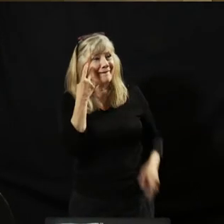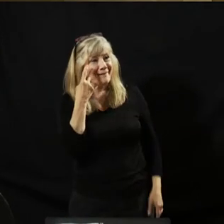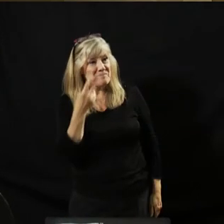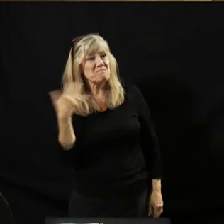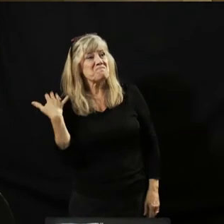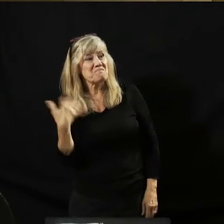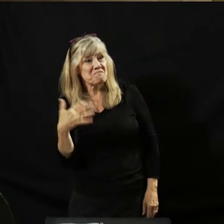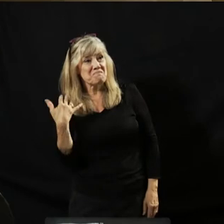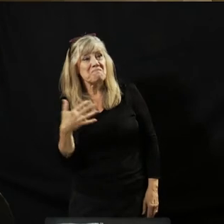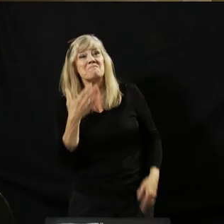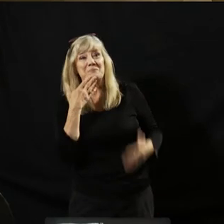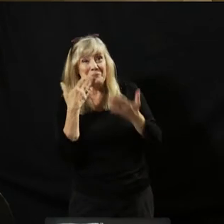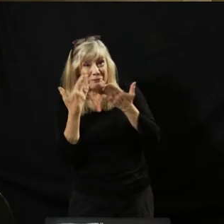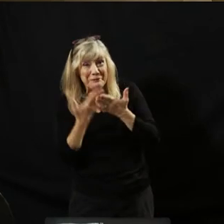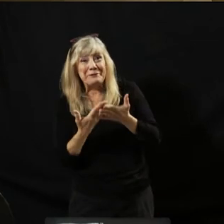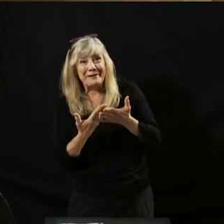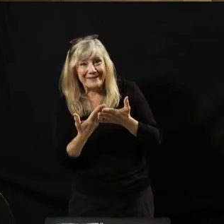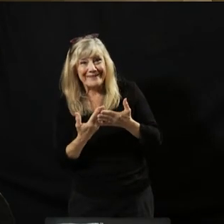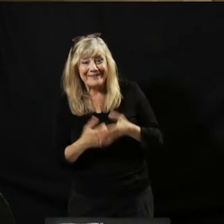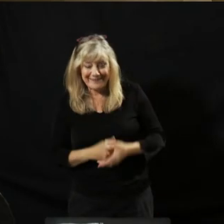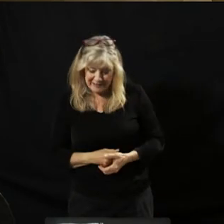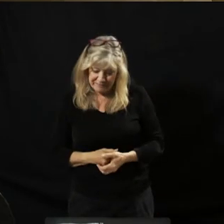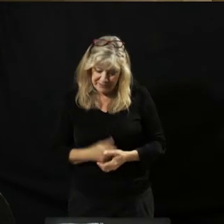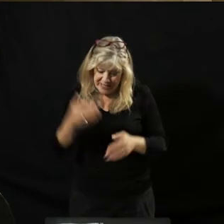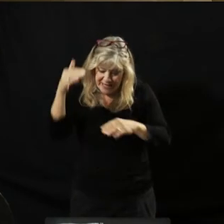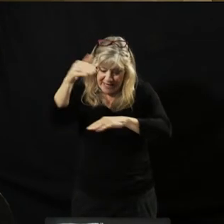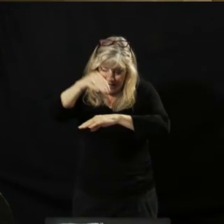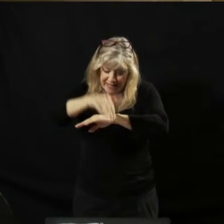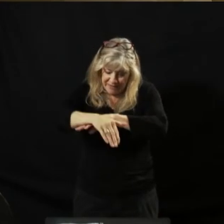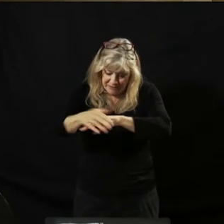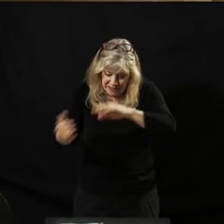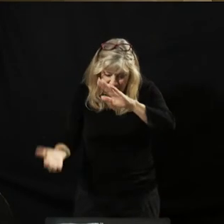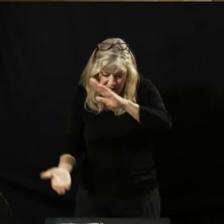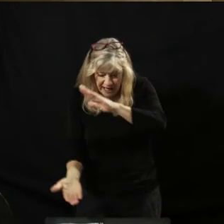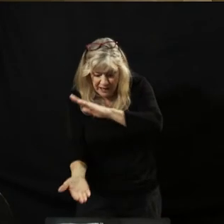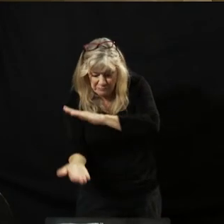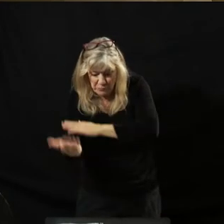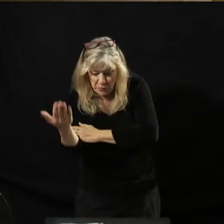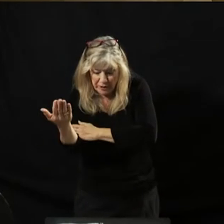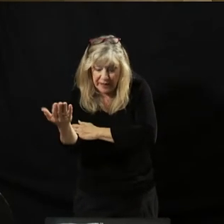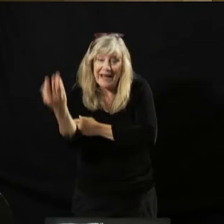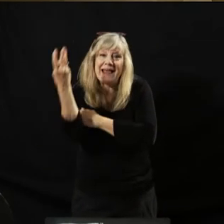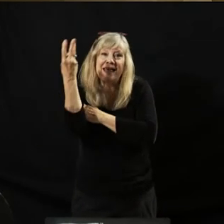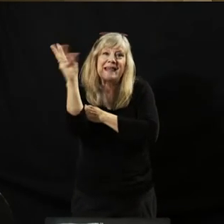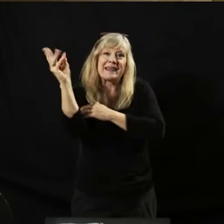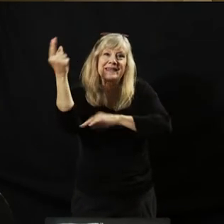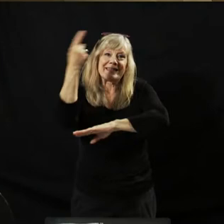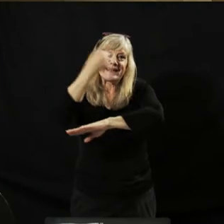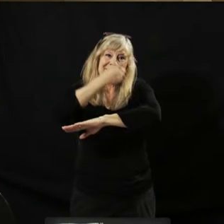very good. Evening came and morning followed, the sixth day.